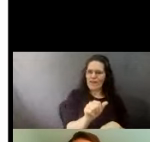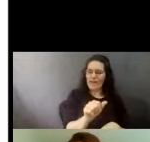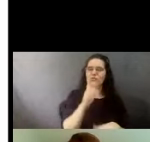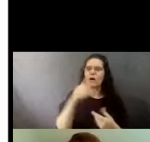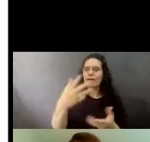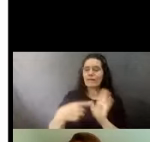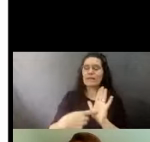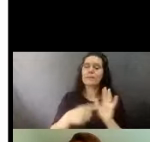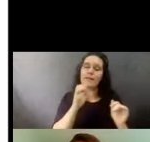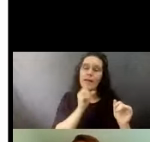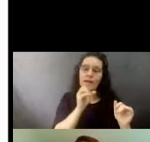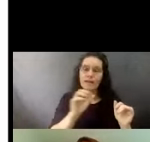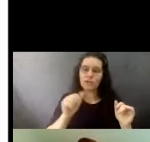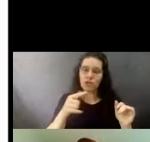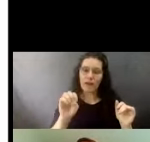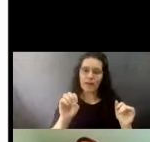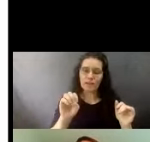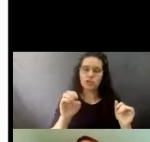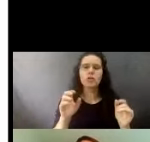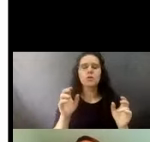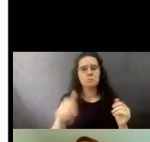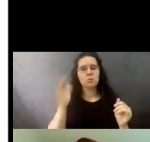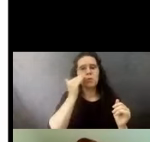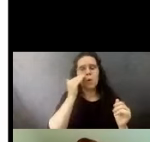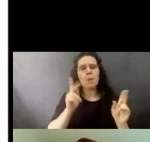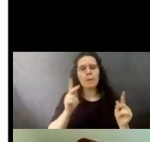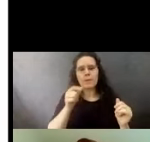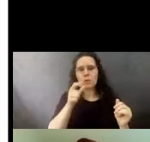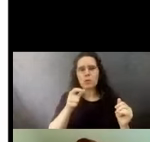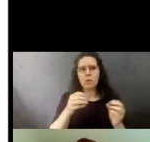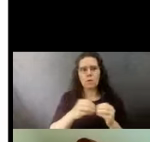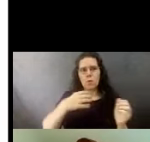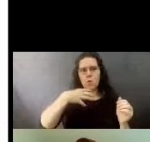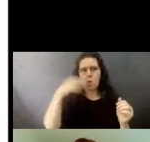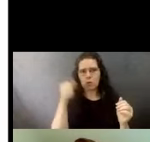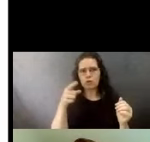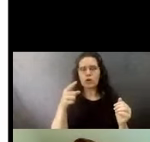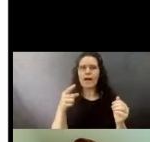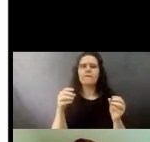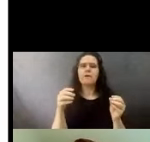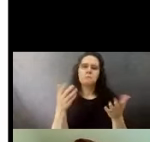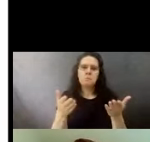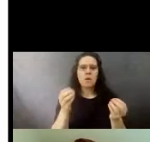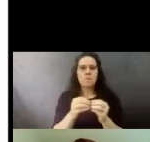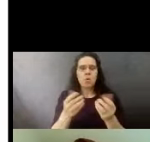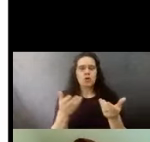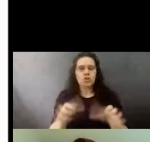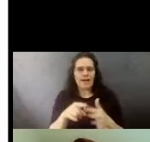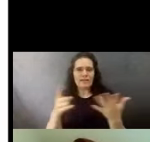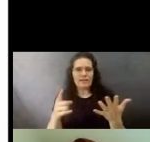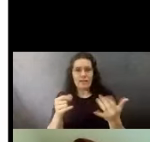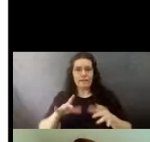that folks who are that are older, there's some additional likelihood of severe complications from